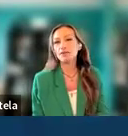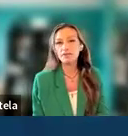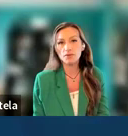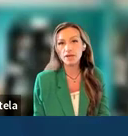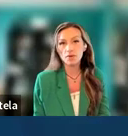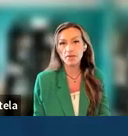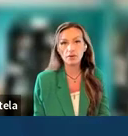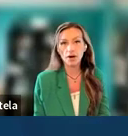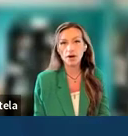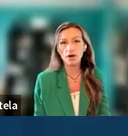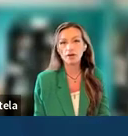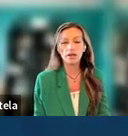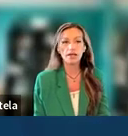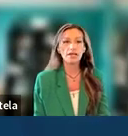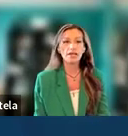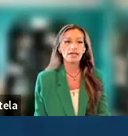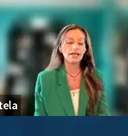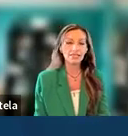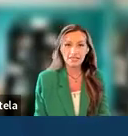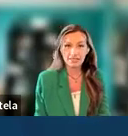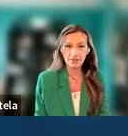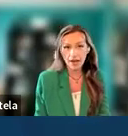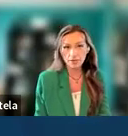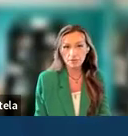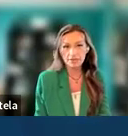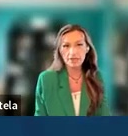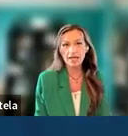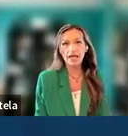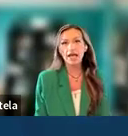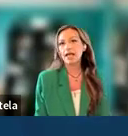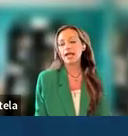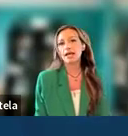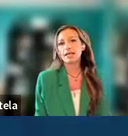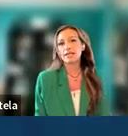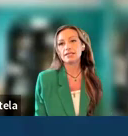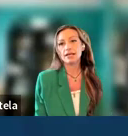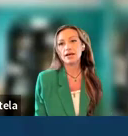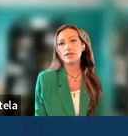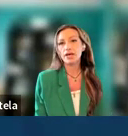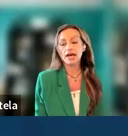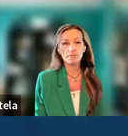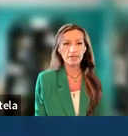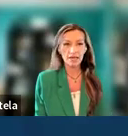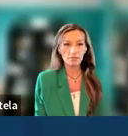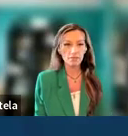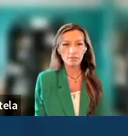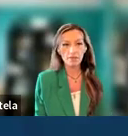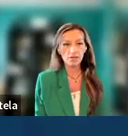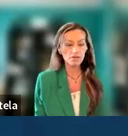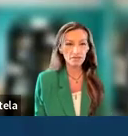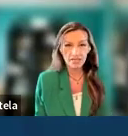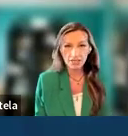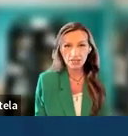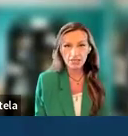I was self-soothing with alcohol in excessive amounts. And then I picked up